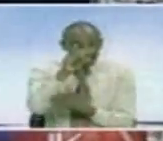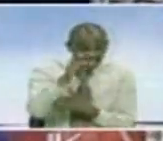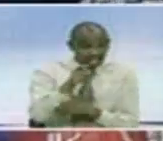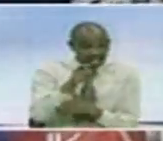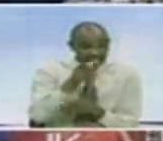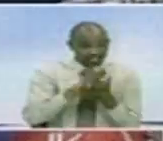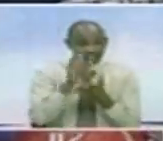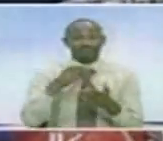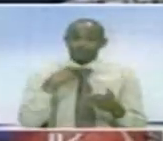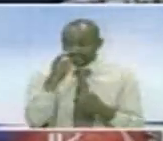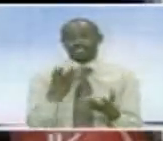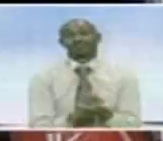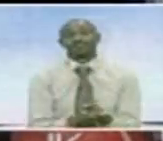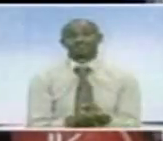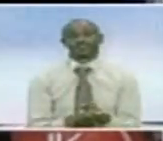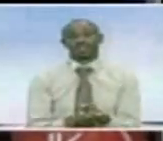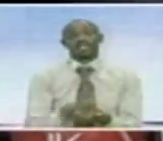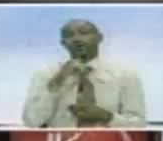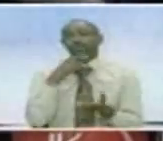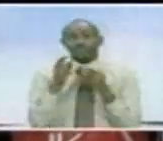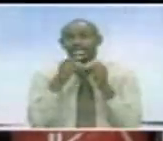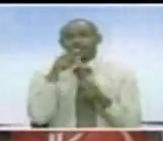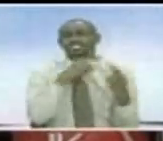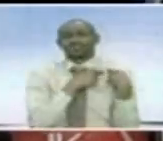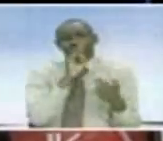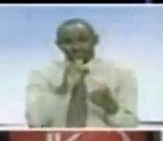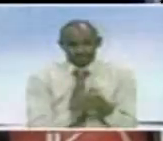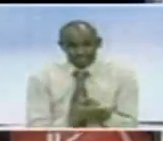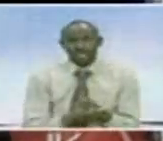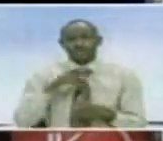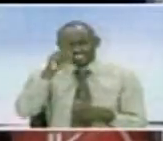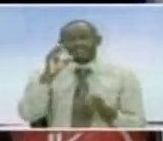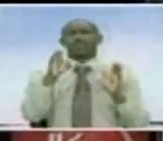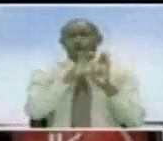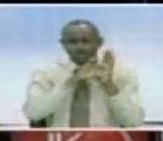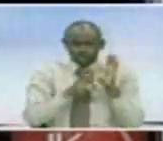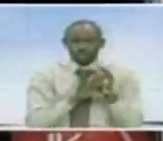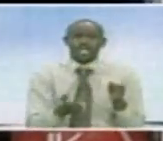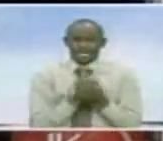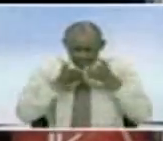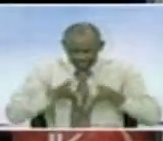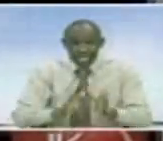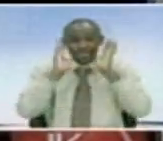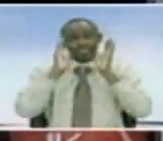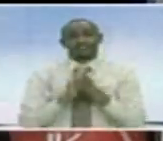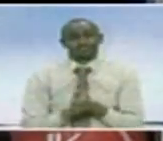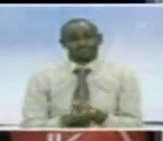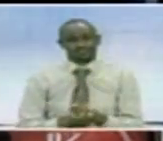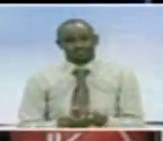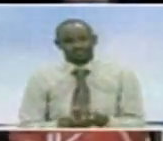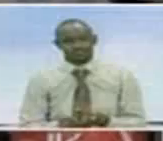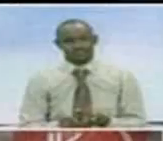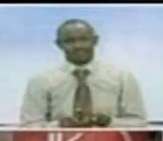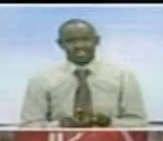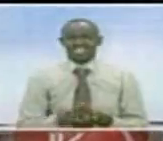part? Mm. I answer yes. Speaking of doing your part, Mheshimiwa, yes. The constitution you helped birth. Yeah. Has,